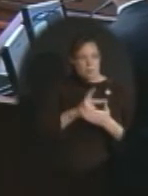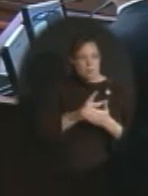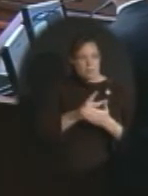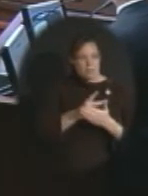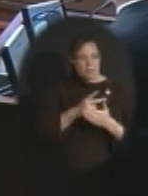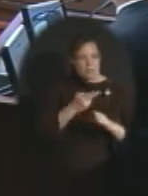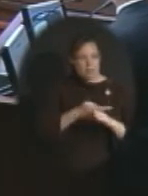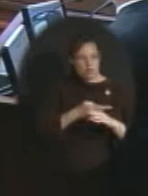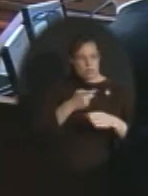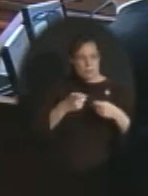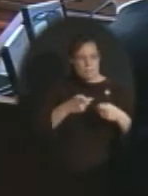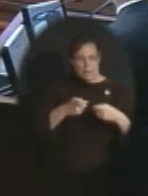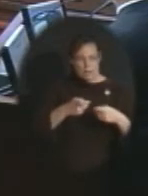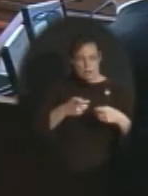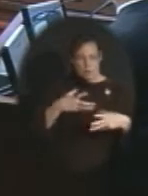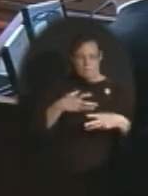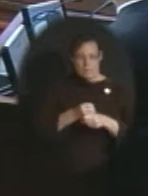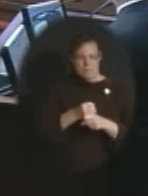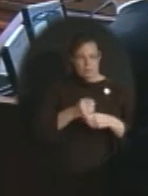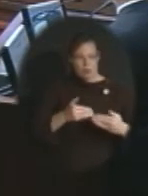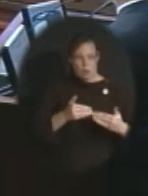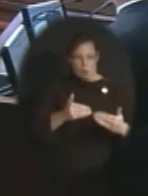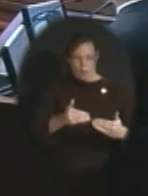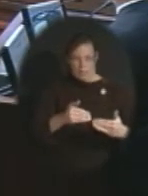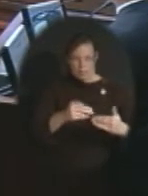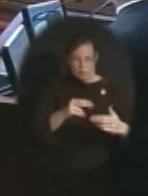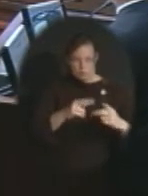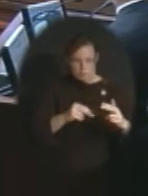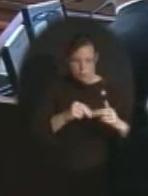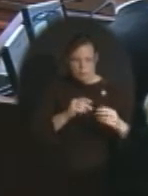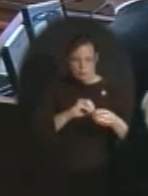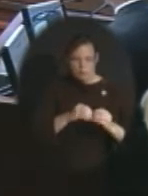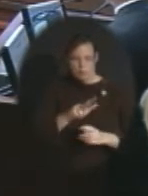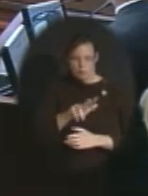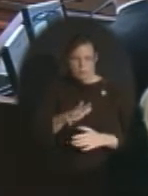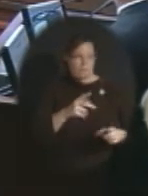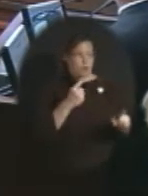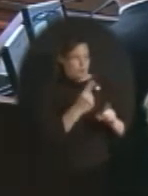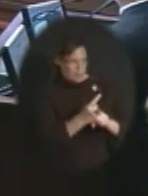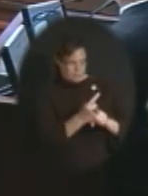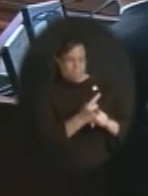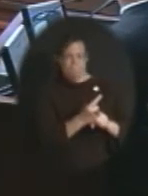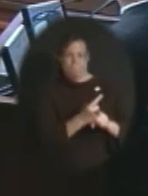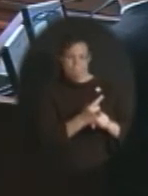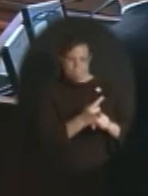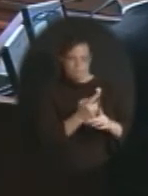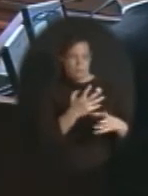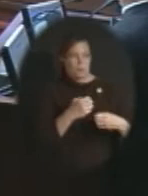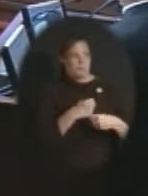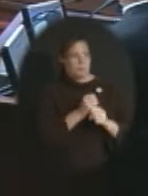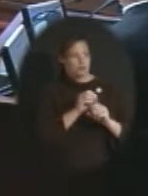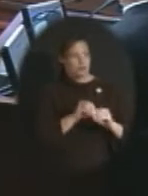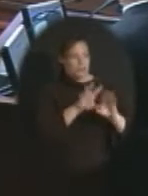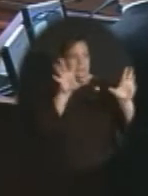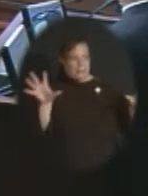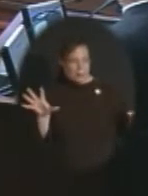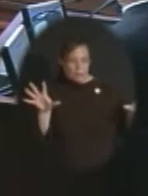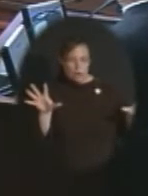manager, we're basically given the go-ahead to build number 35. Correct. So I just want to make sure that that's clear as